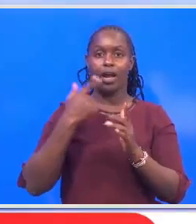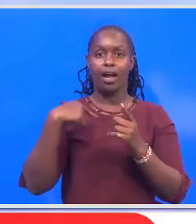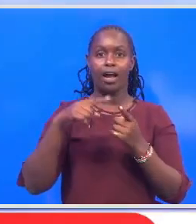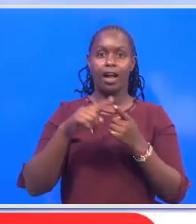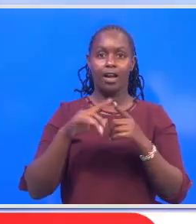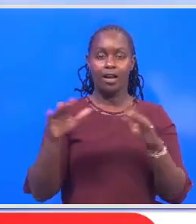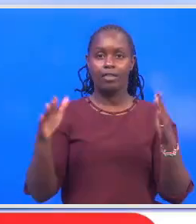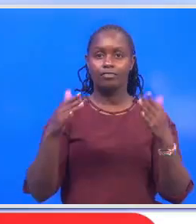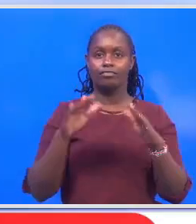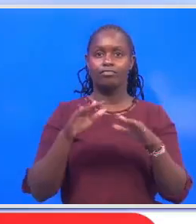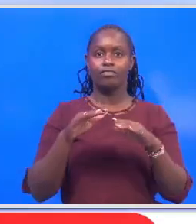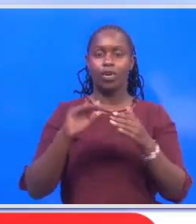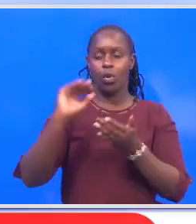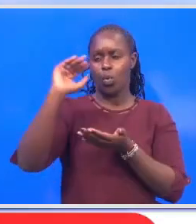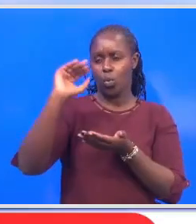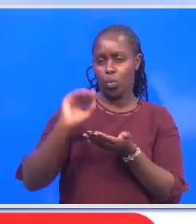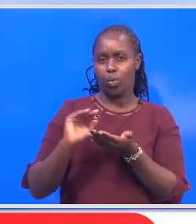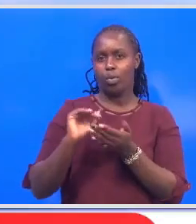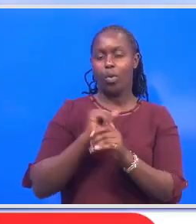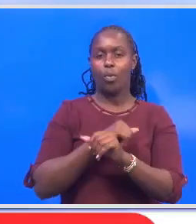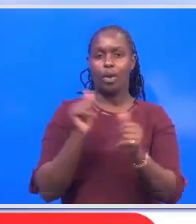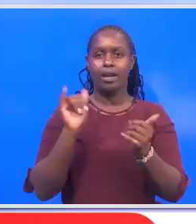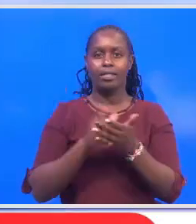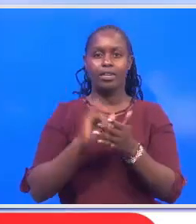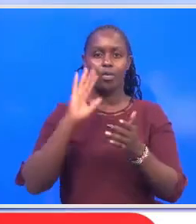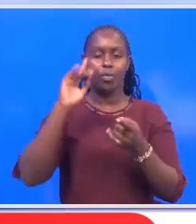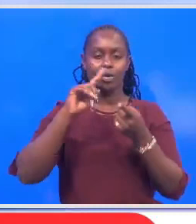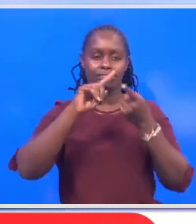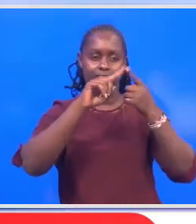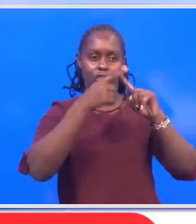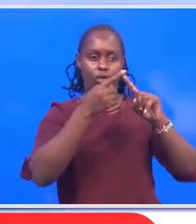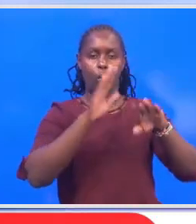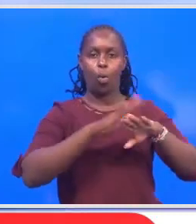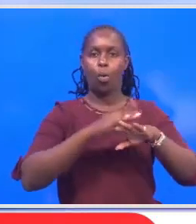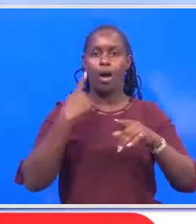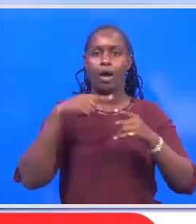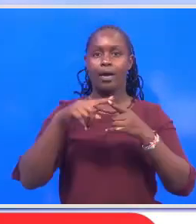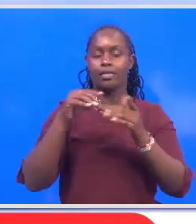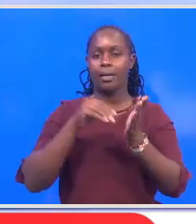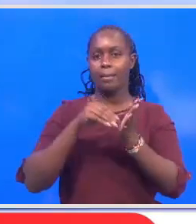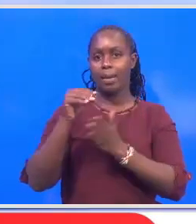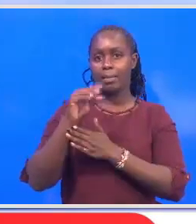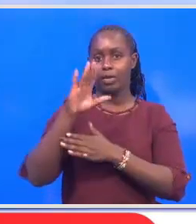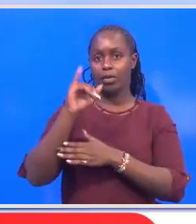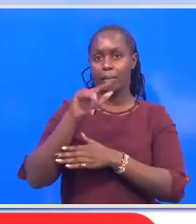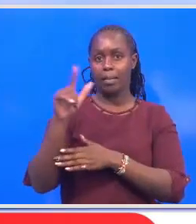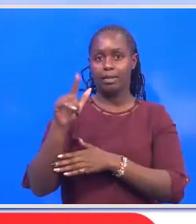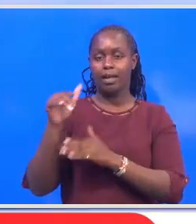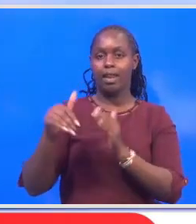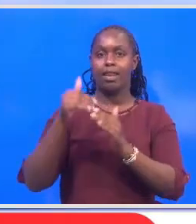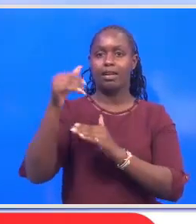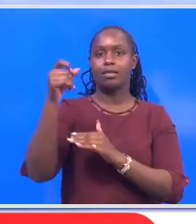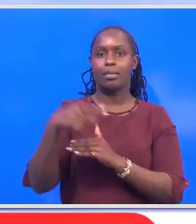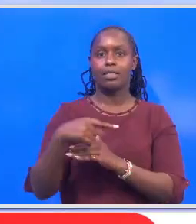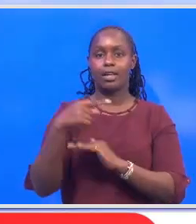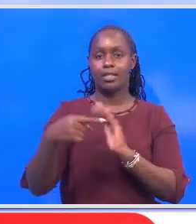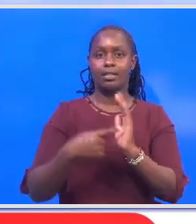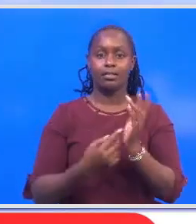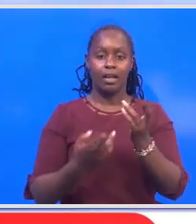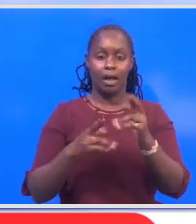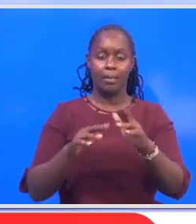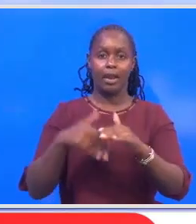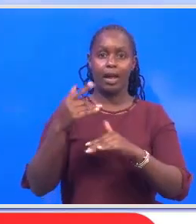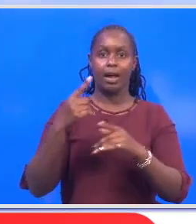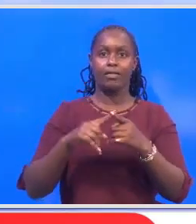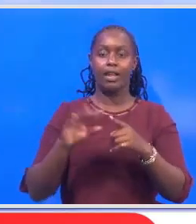acquisition significantly, and that will reflect on the power bills in the coming months. This comes just days after the third